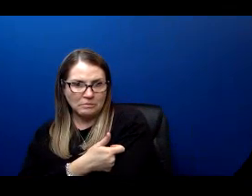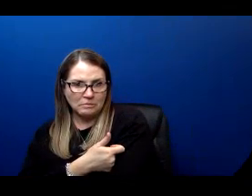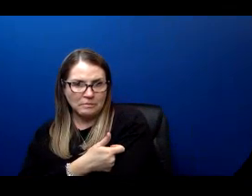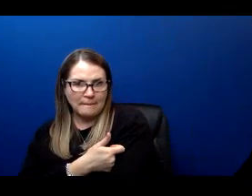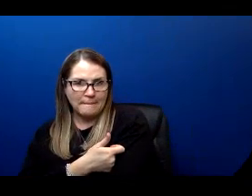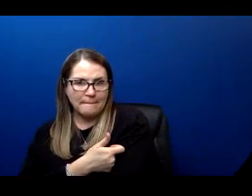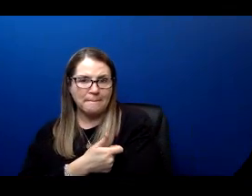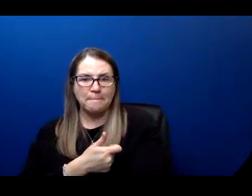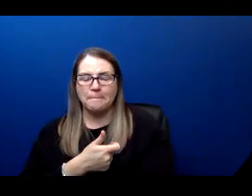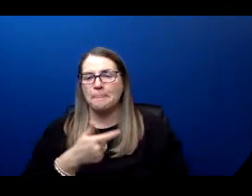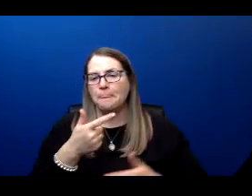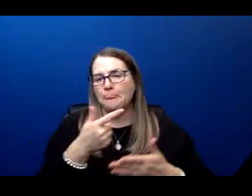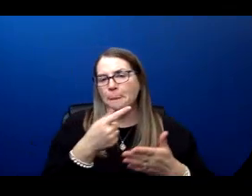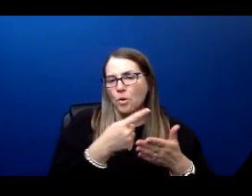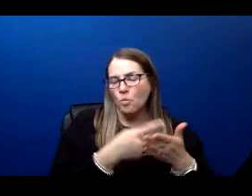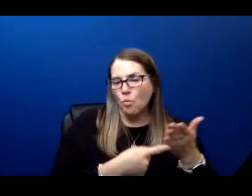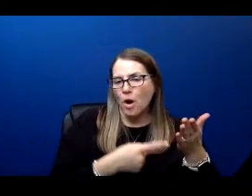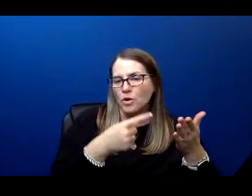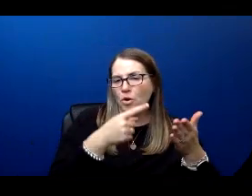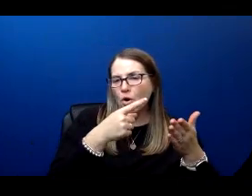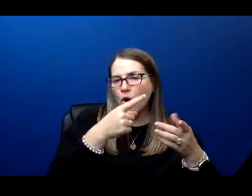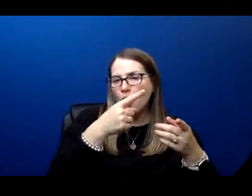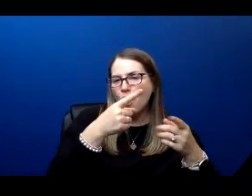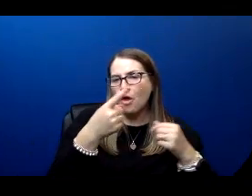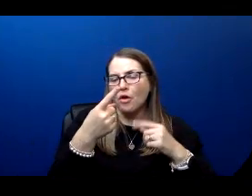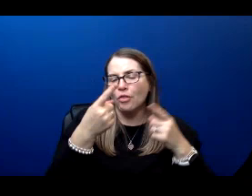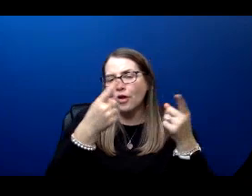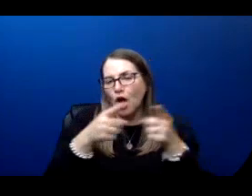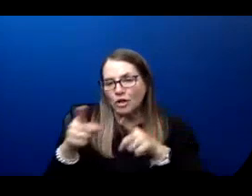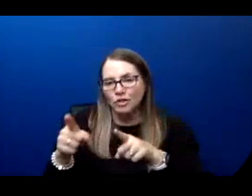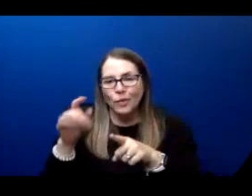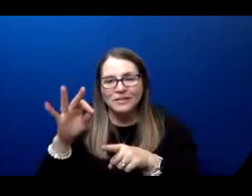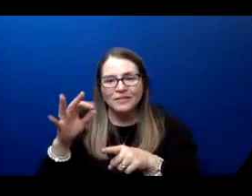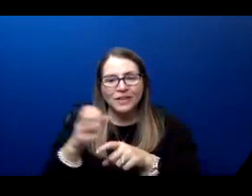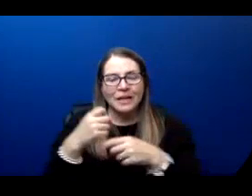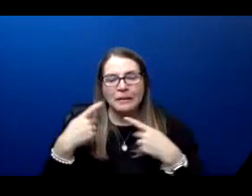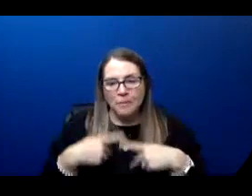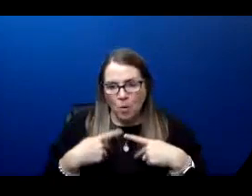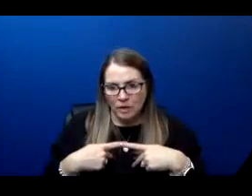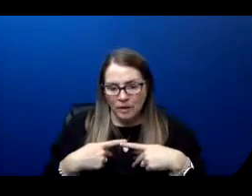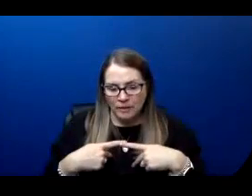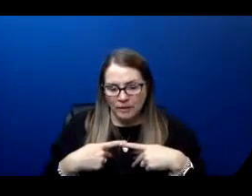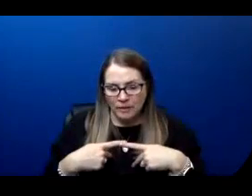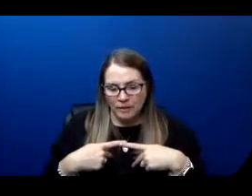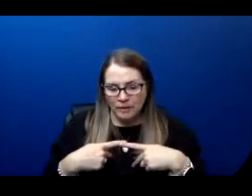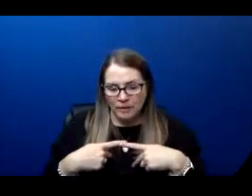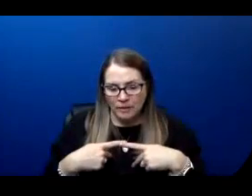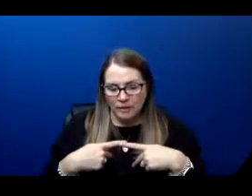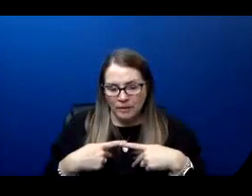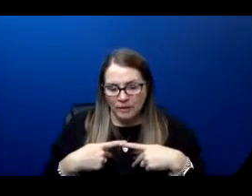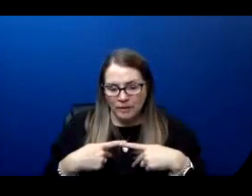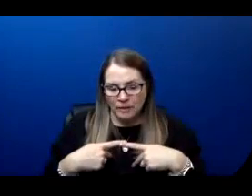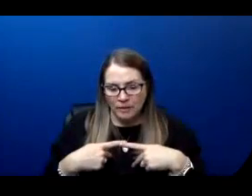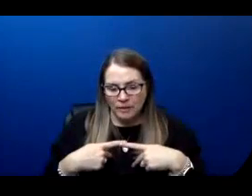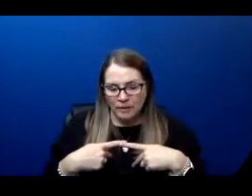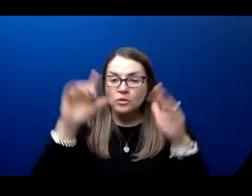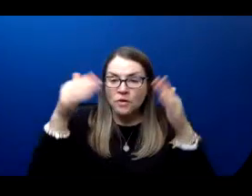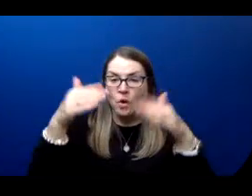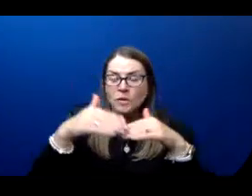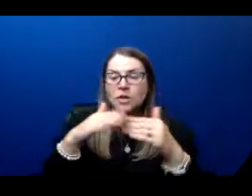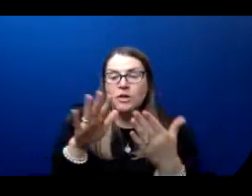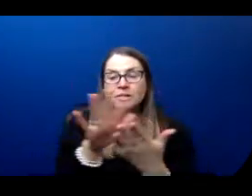what can be the consequences if I get pneumonia, and things like that. Also try to focus on designing community